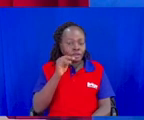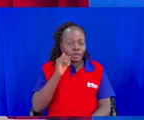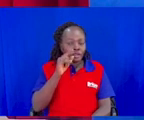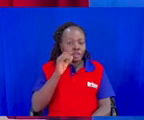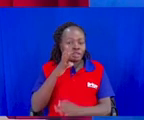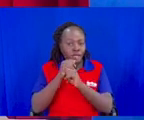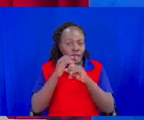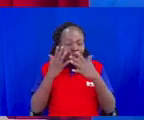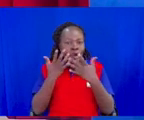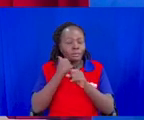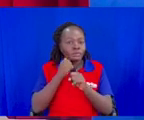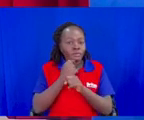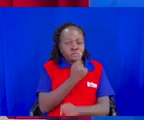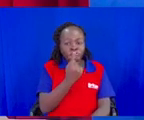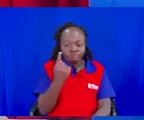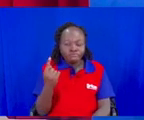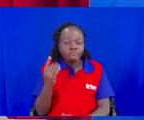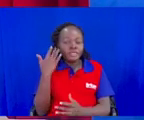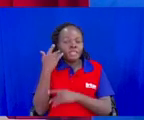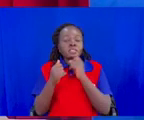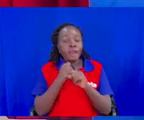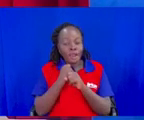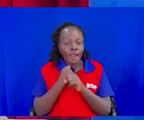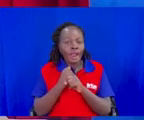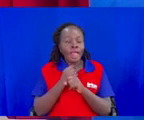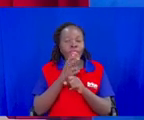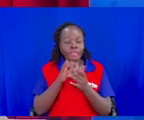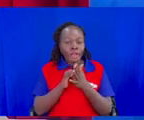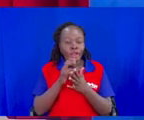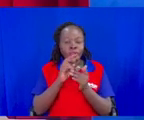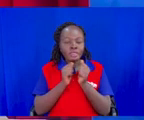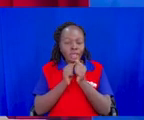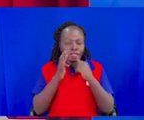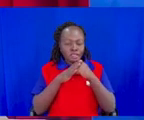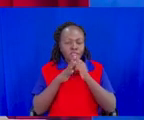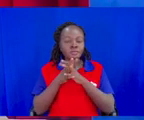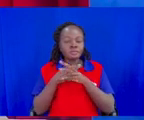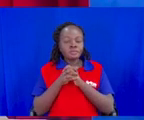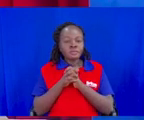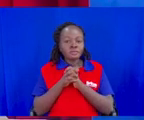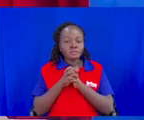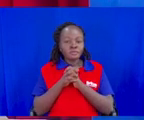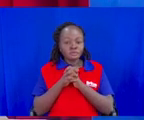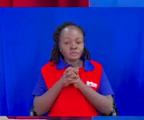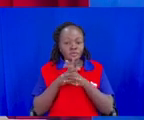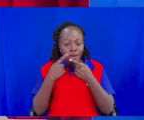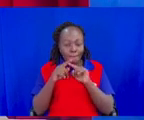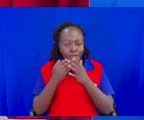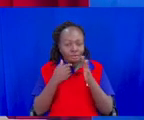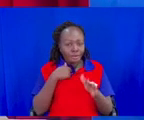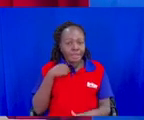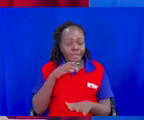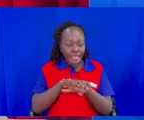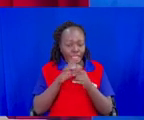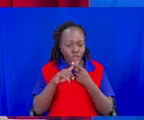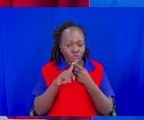how exactly they performed last year, that's 2019. But before I get to